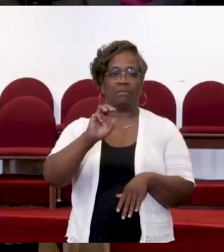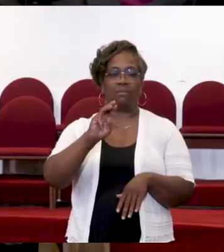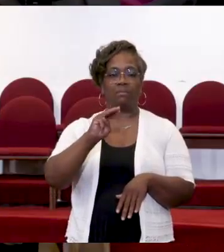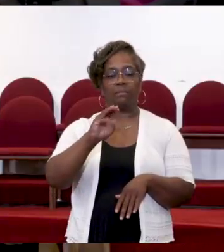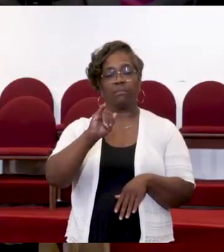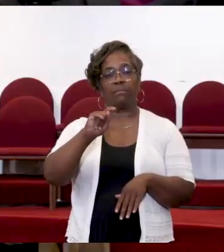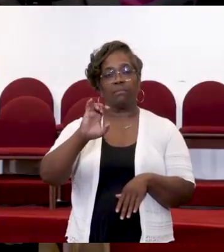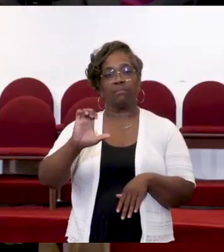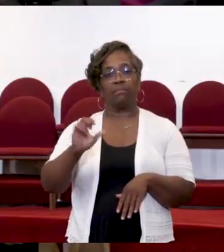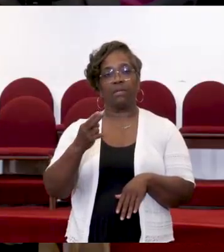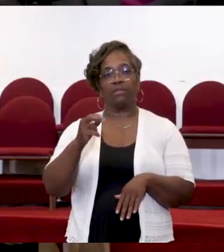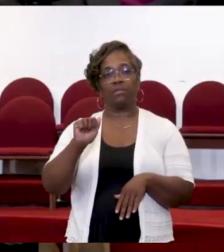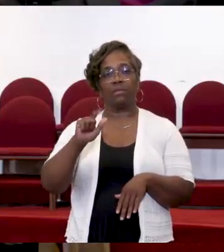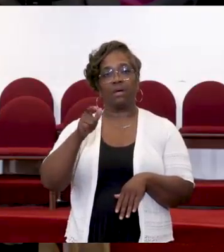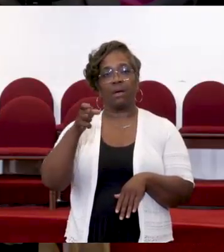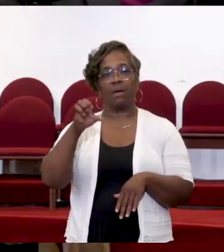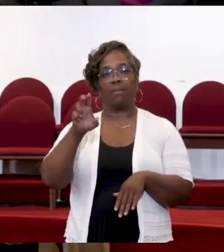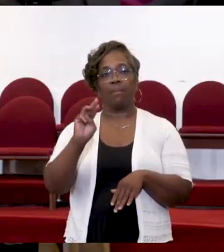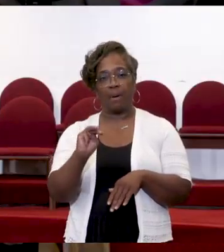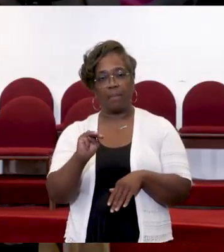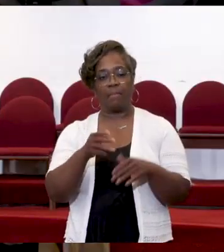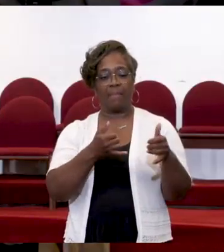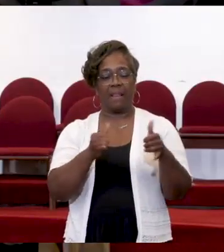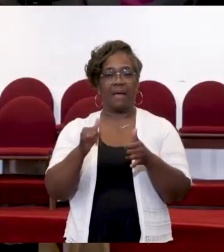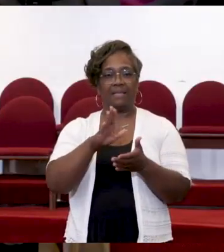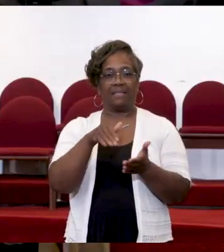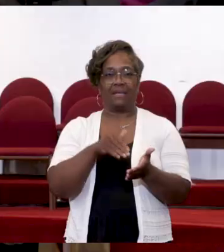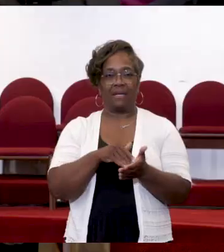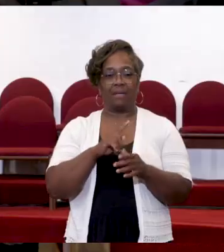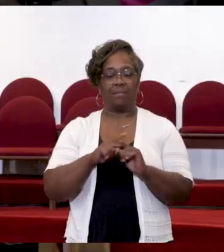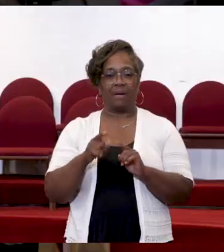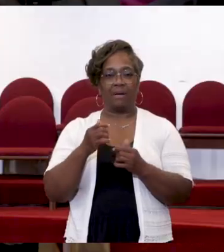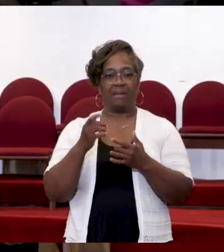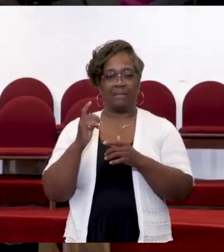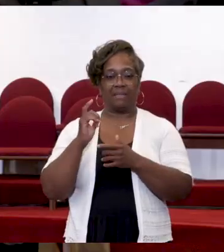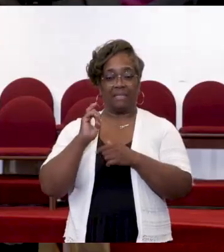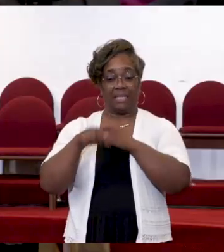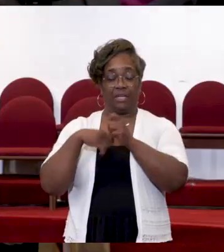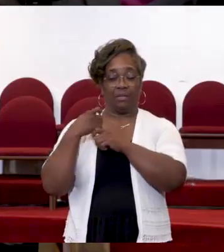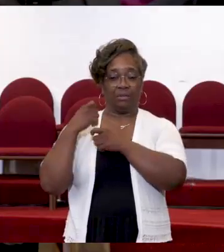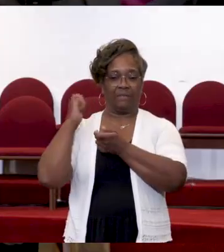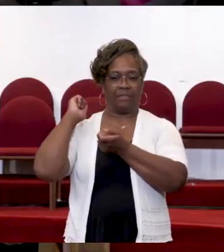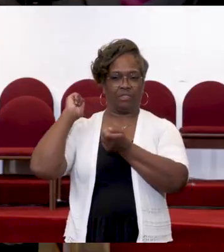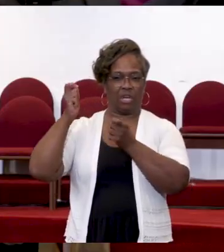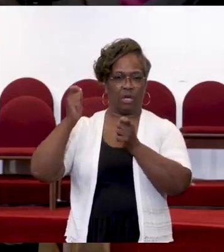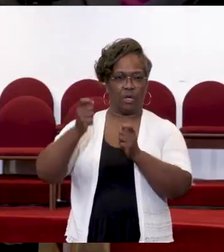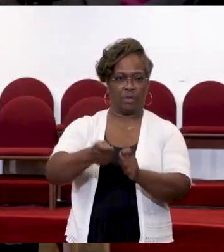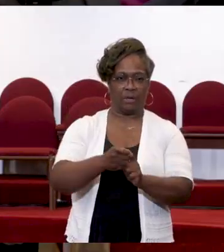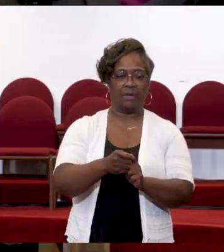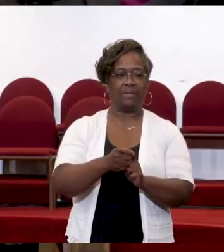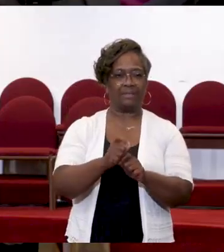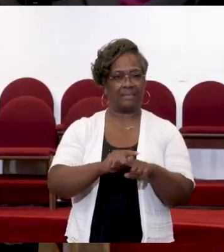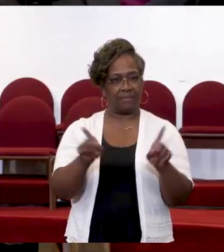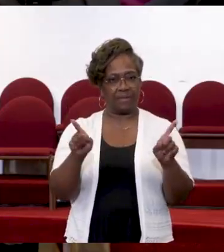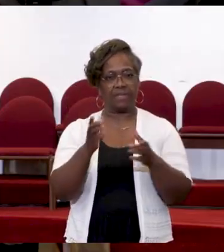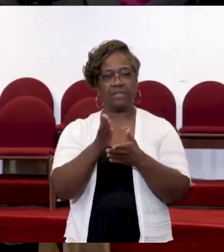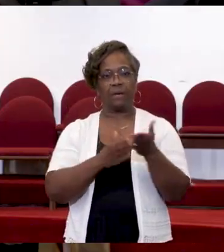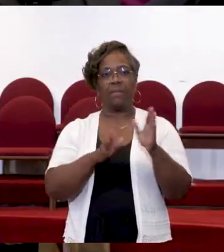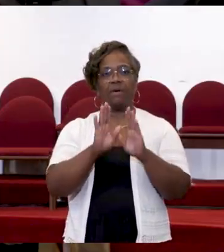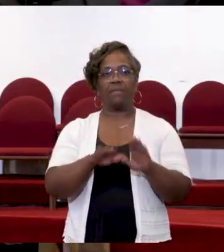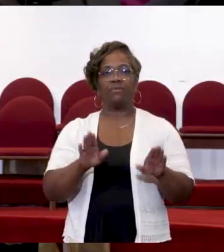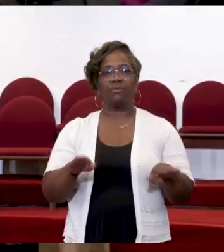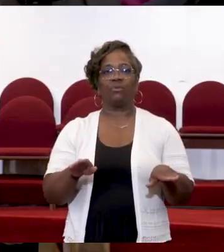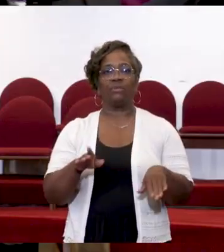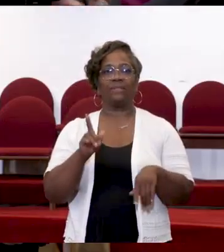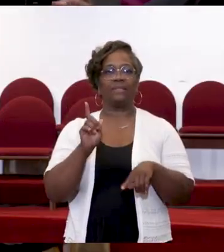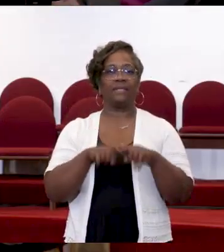marvelous, but over the years it has transitioned into something different, where some of the children are not